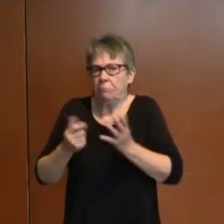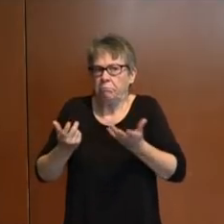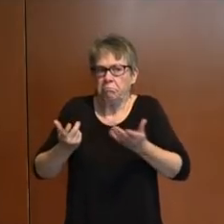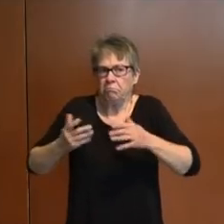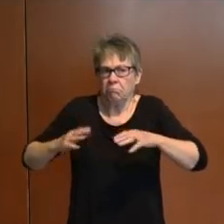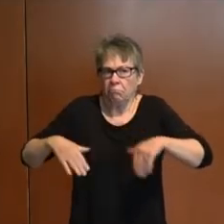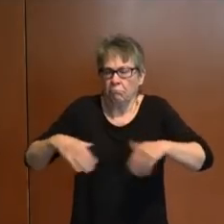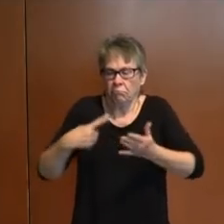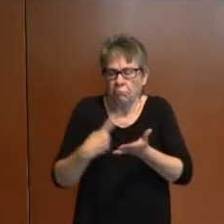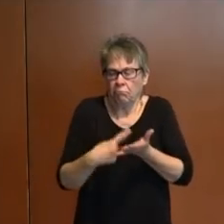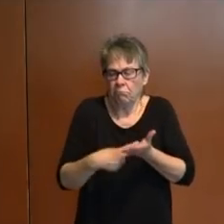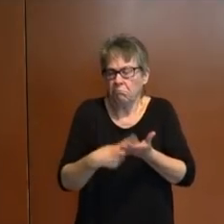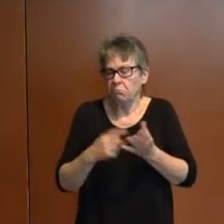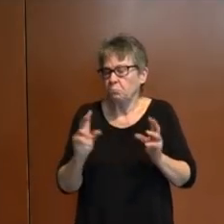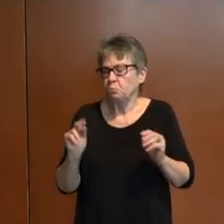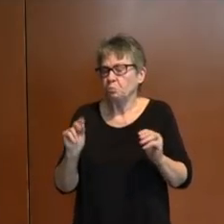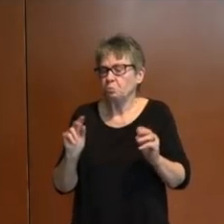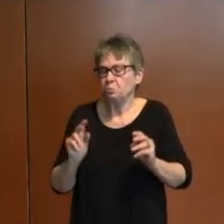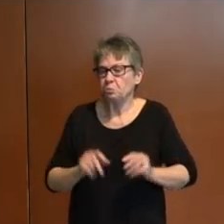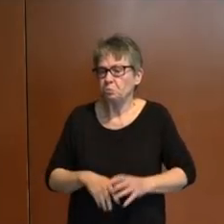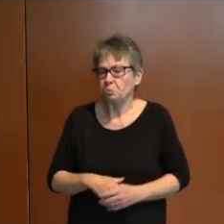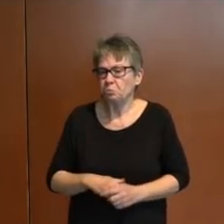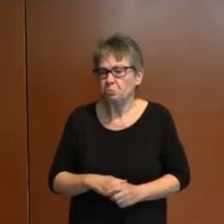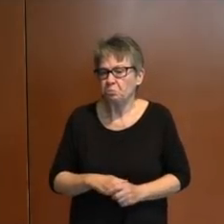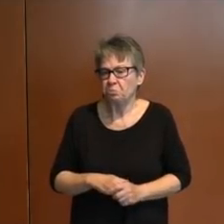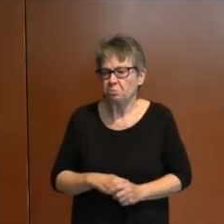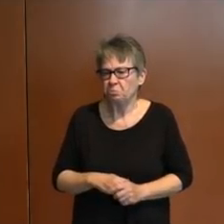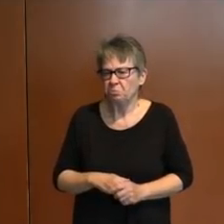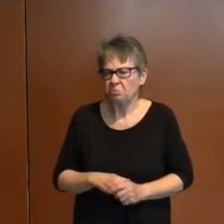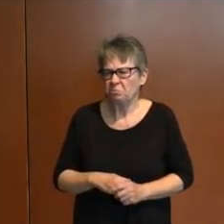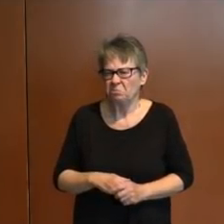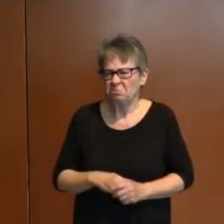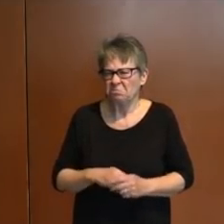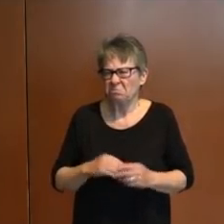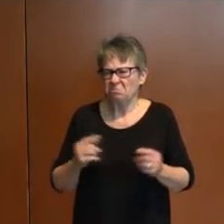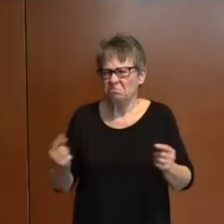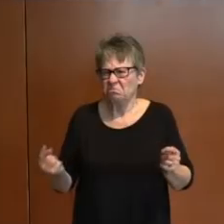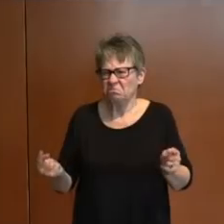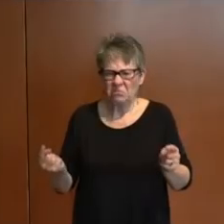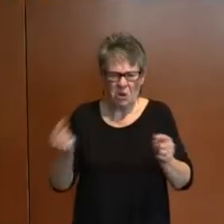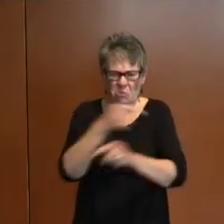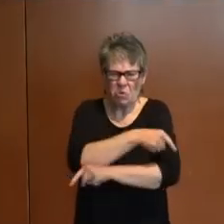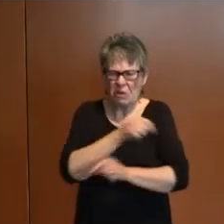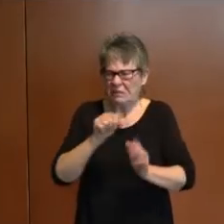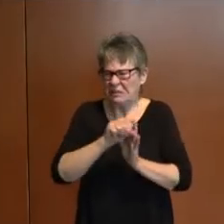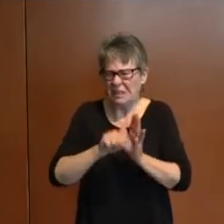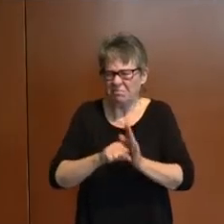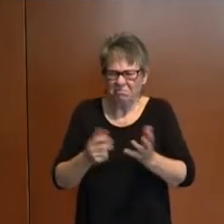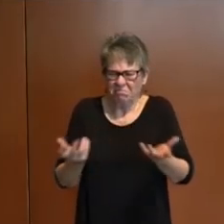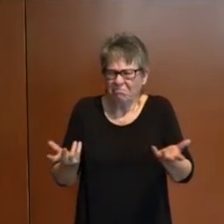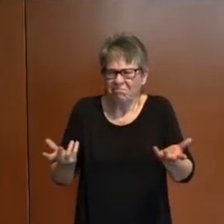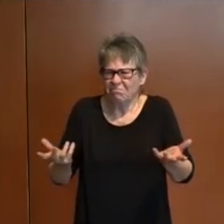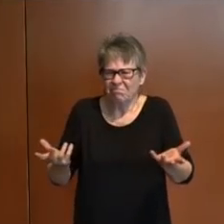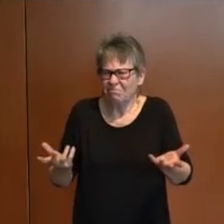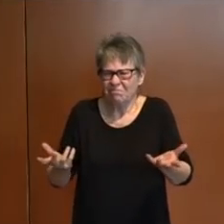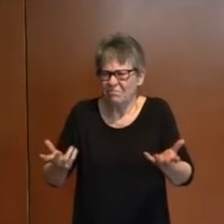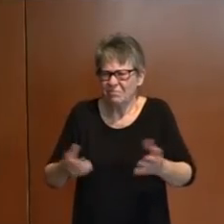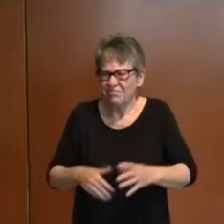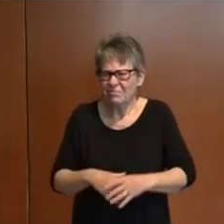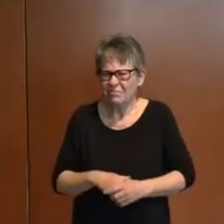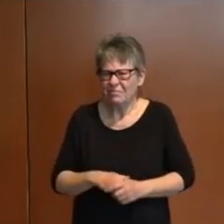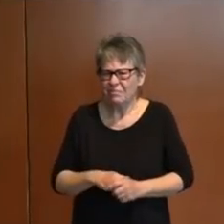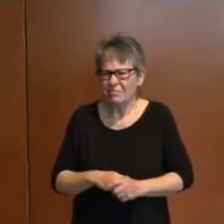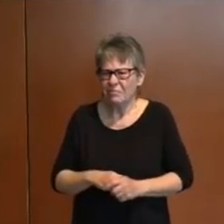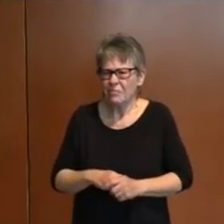our resources in a coherent way. I'm not aware of any cross states. Are you? No, I speak weekly with the commissioners